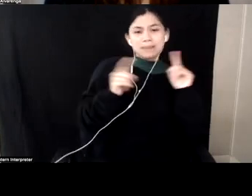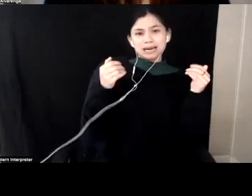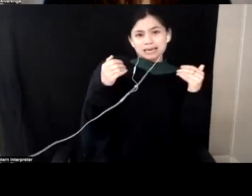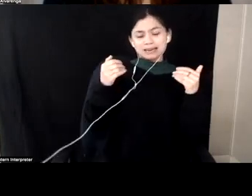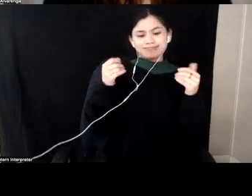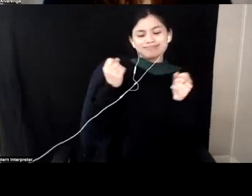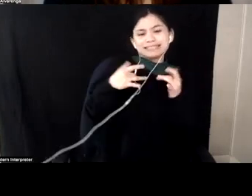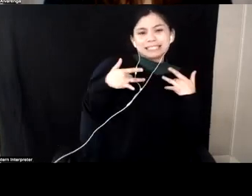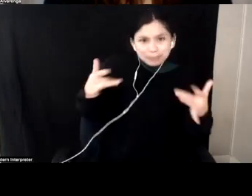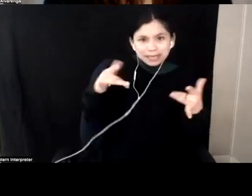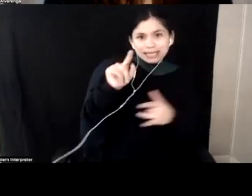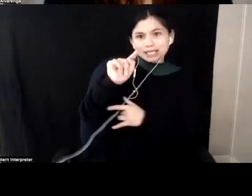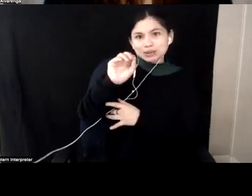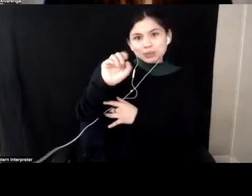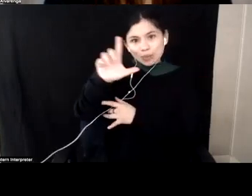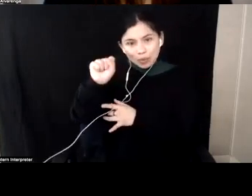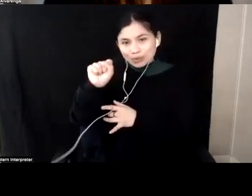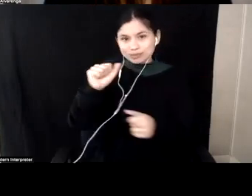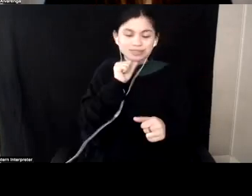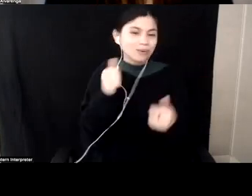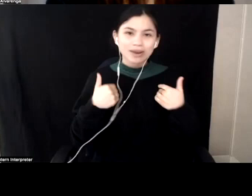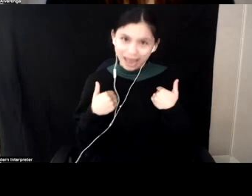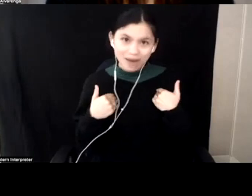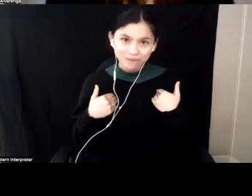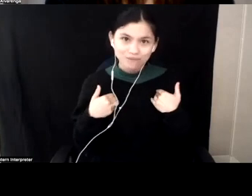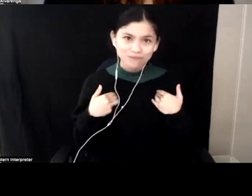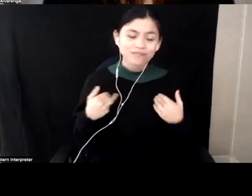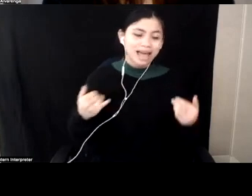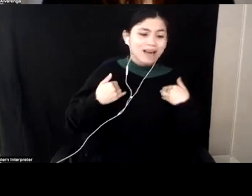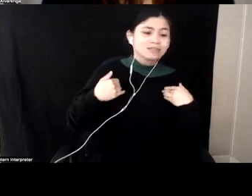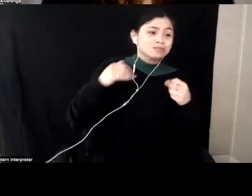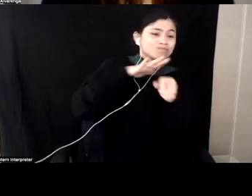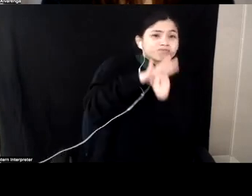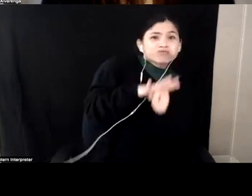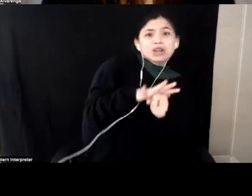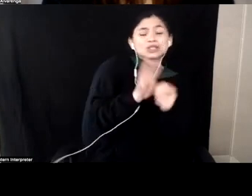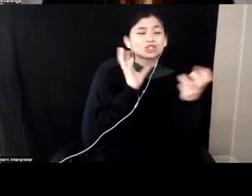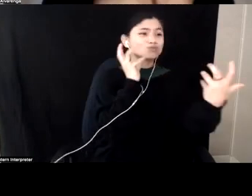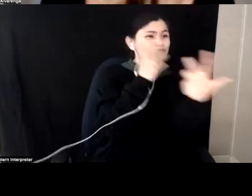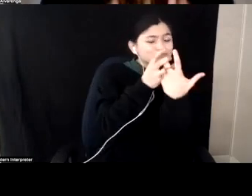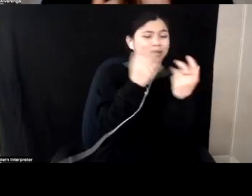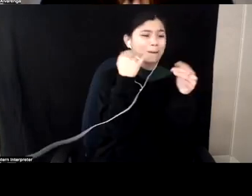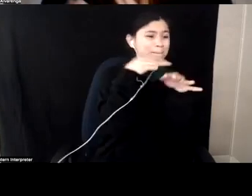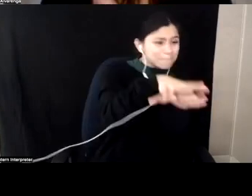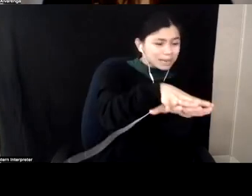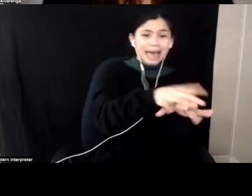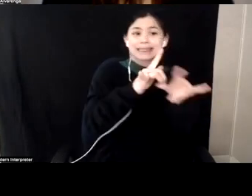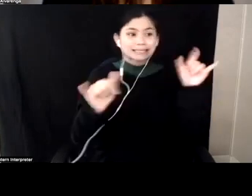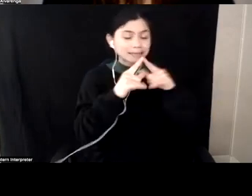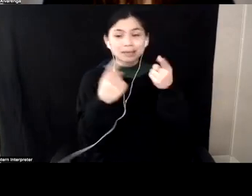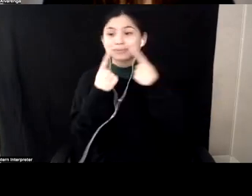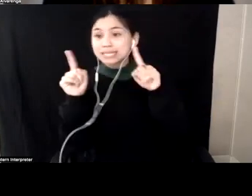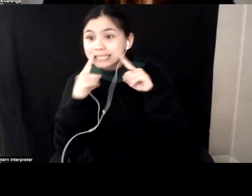missing. So there's a lot of pressure to fit in and succeed while still staying